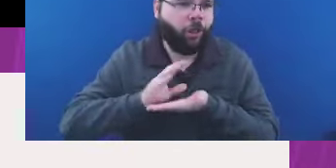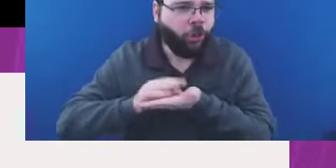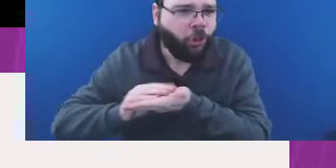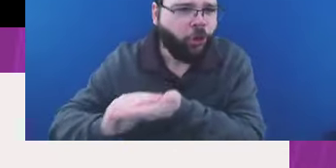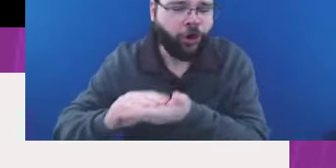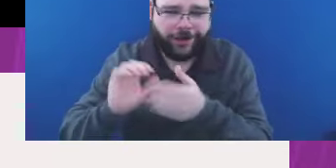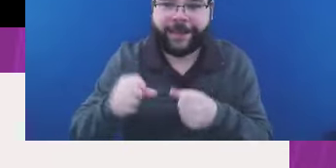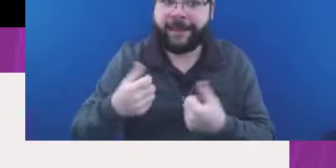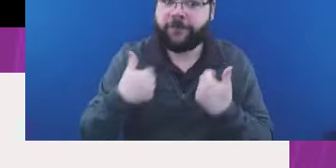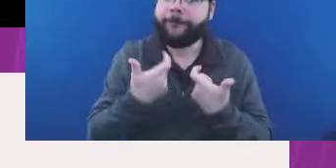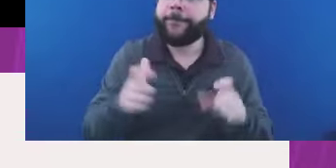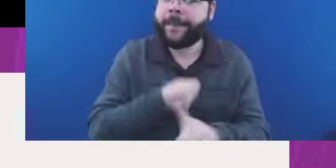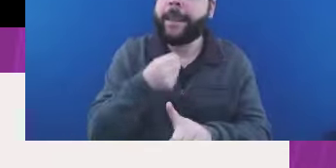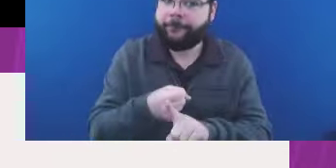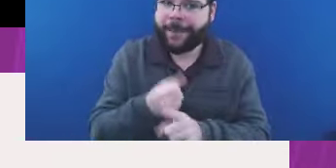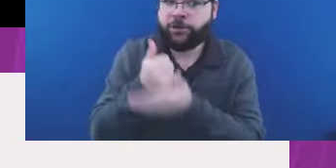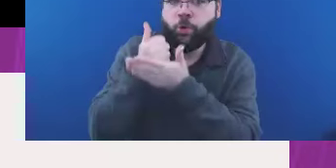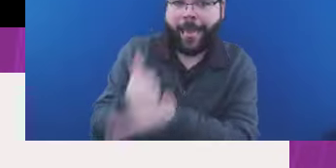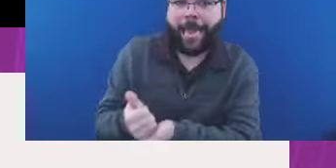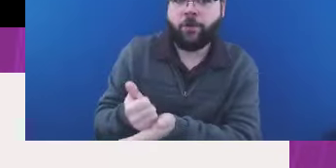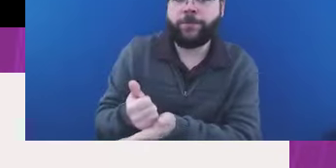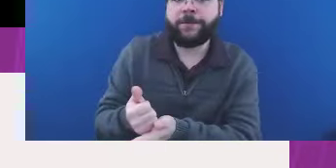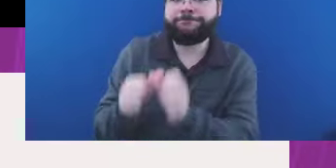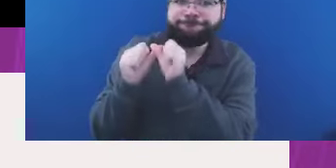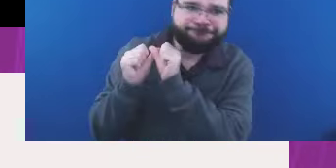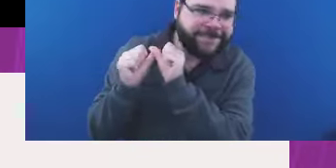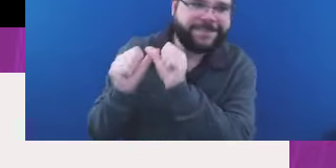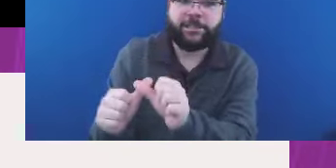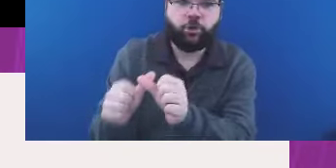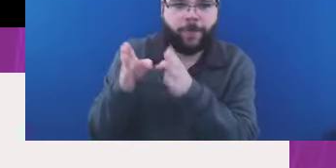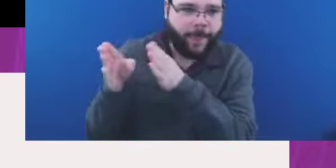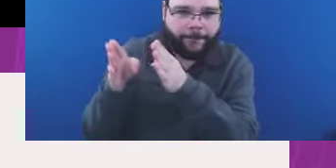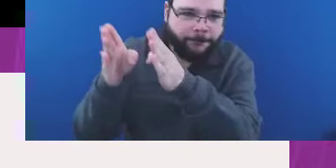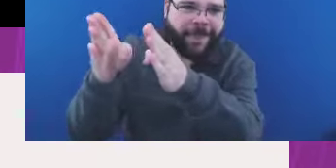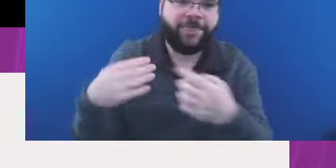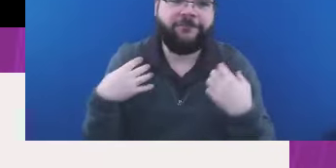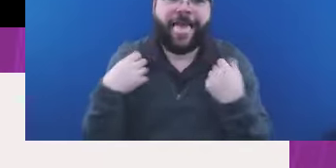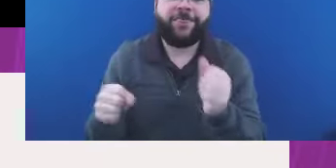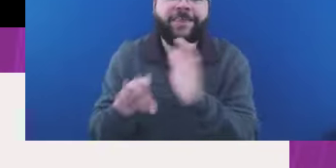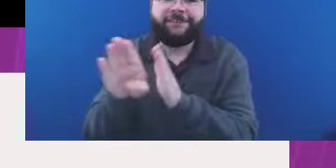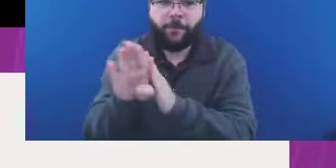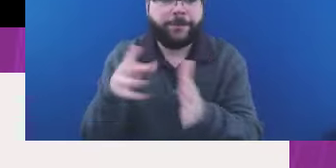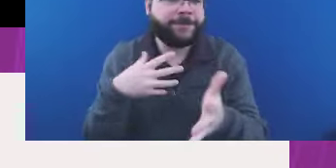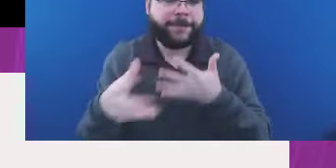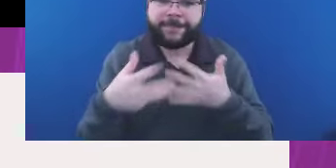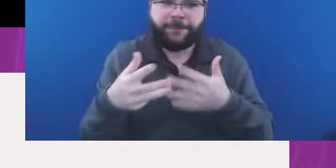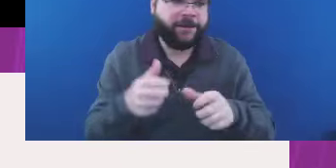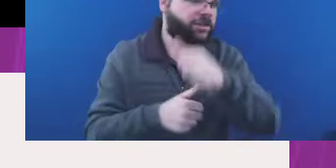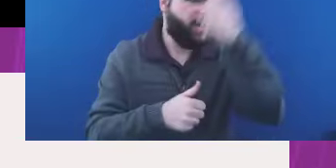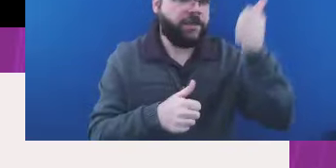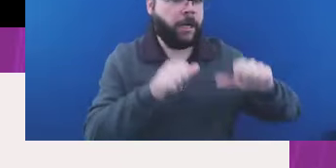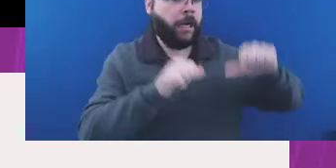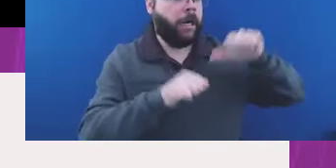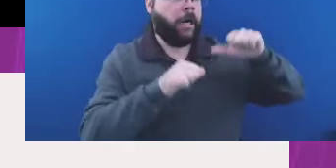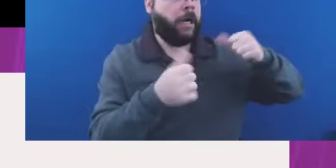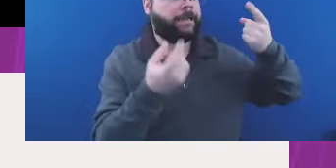the difference for helping them stay on that path of healthy development despite the other uncertainty that